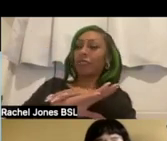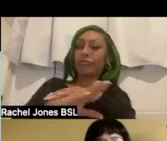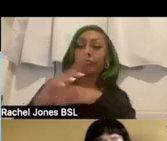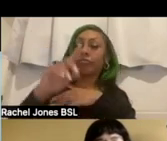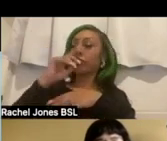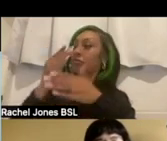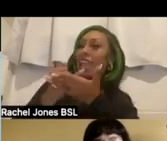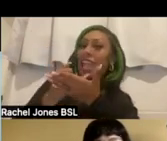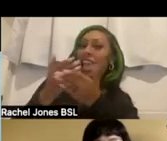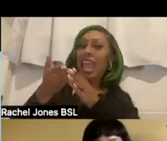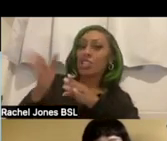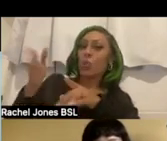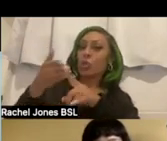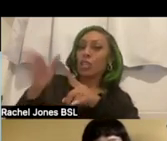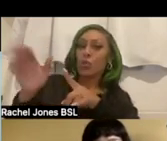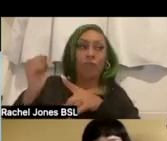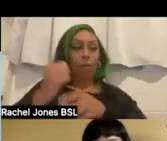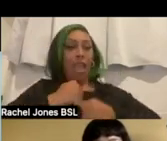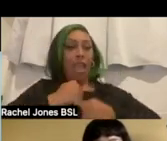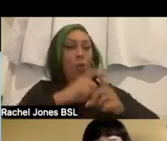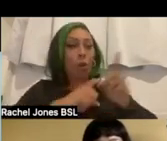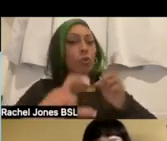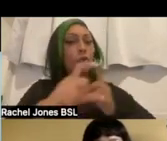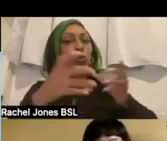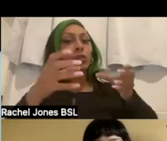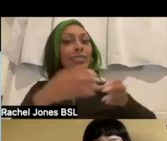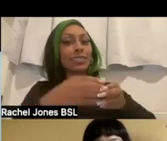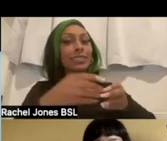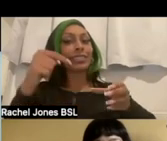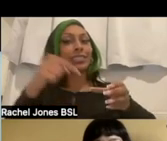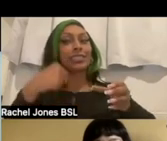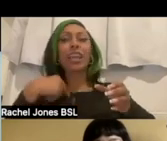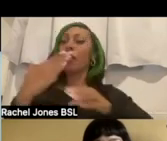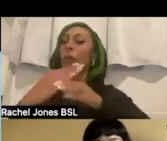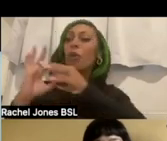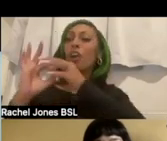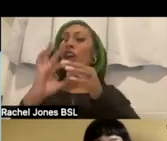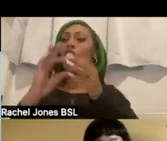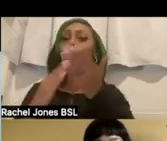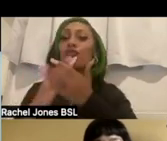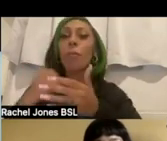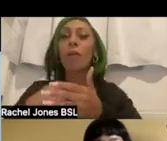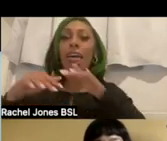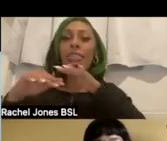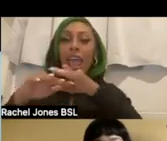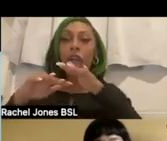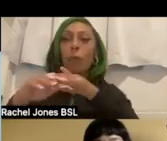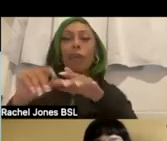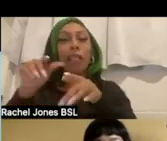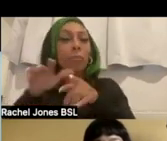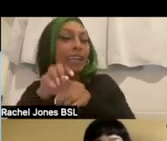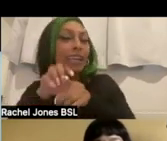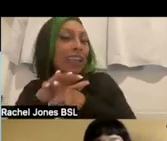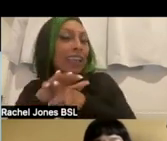I'm working on those issues through my networks and the little influence I have, but it's a much bigger